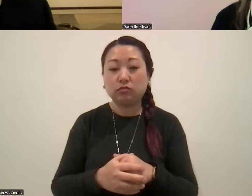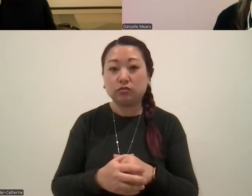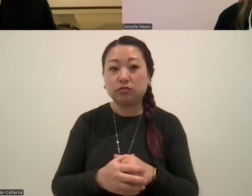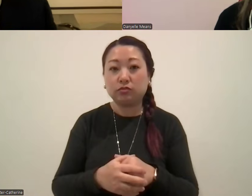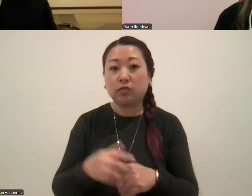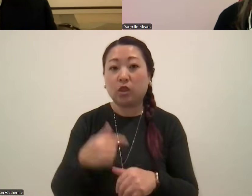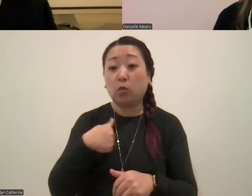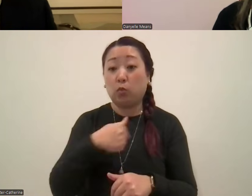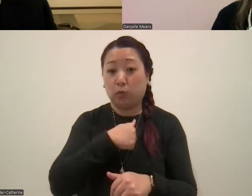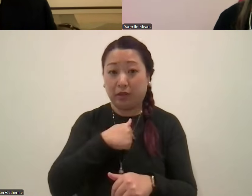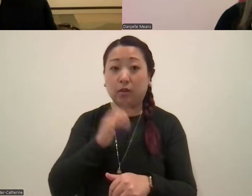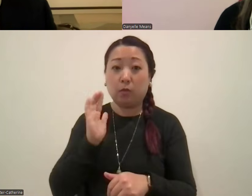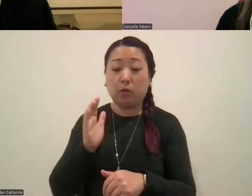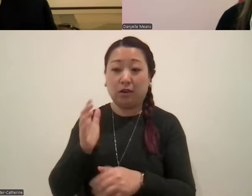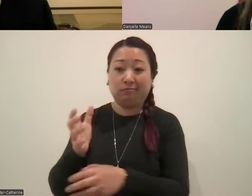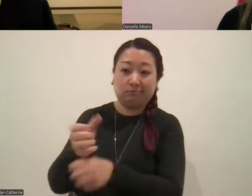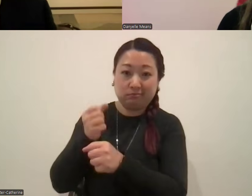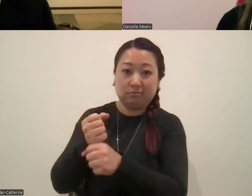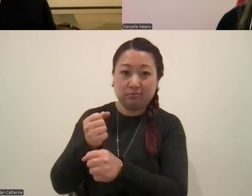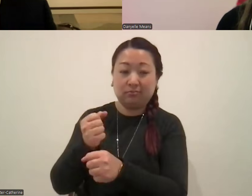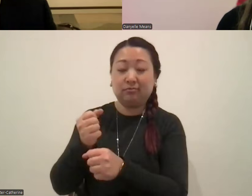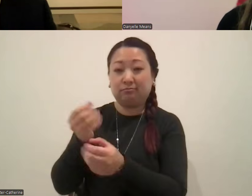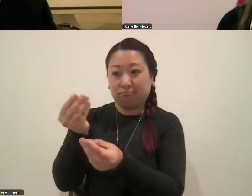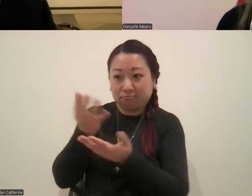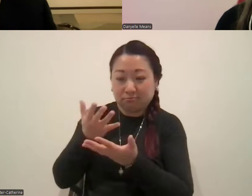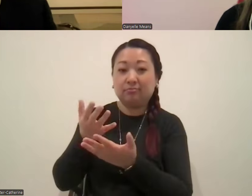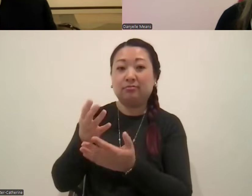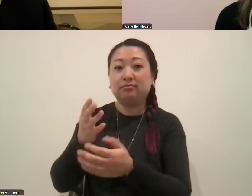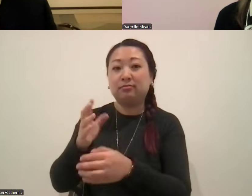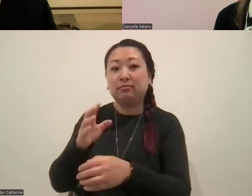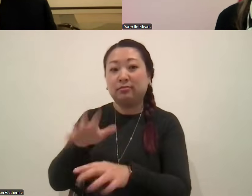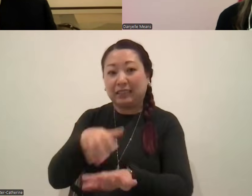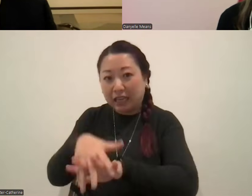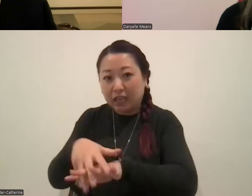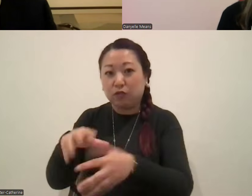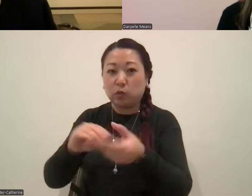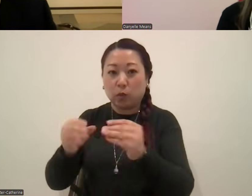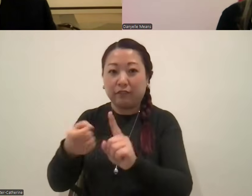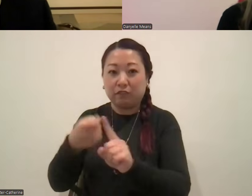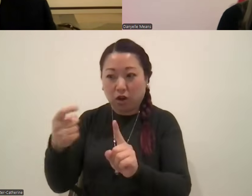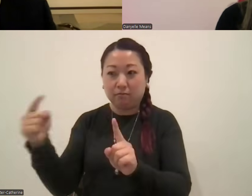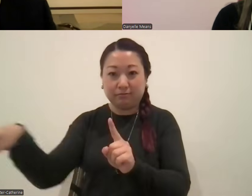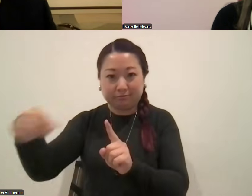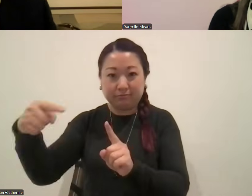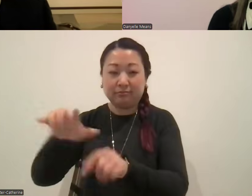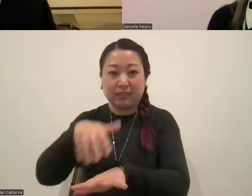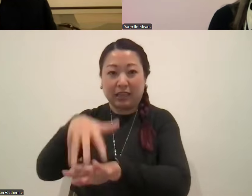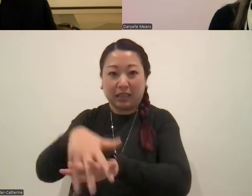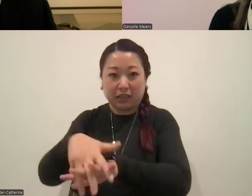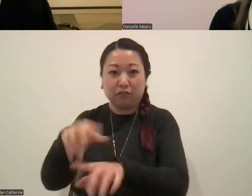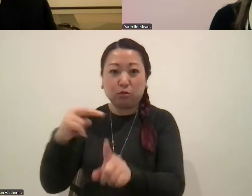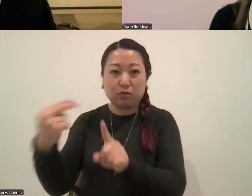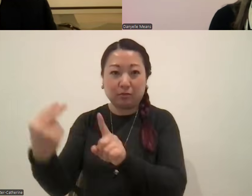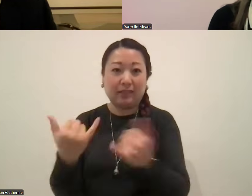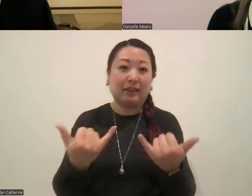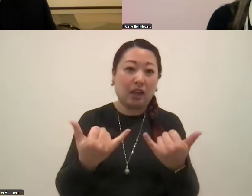Native story from a Native perspective. And now, coming to the Museum of Indian Arts and